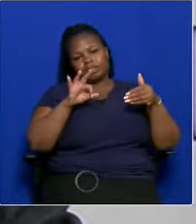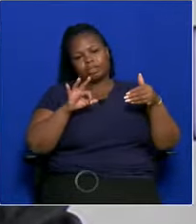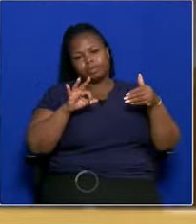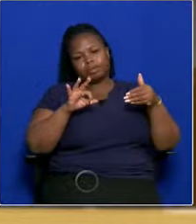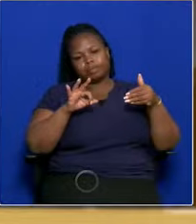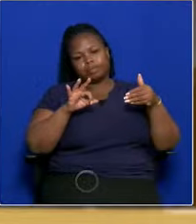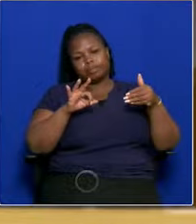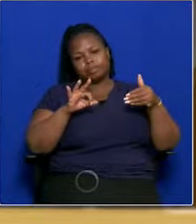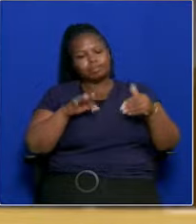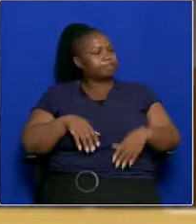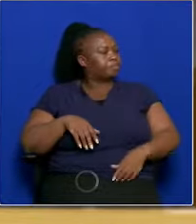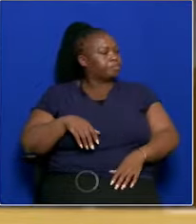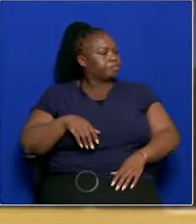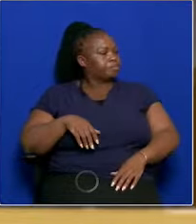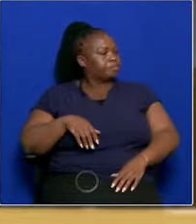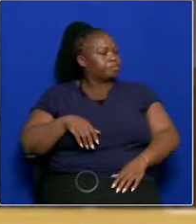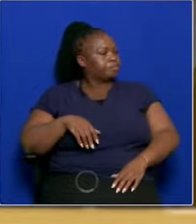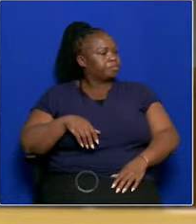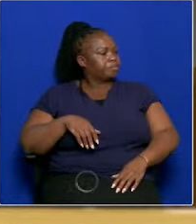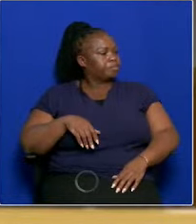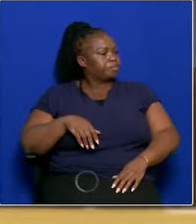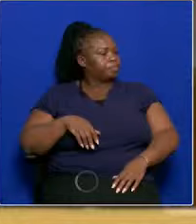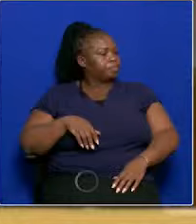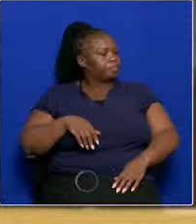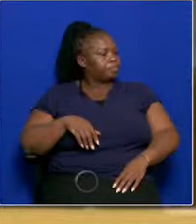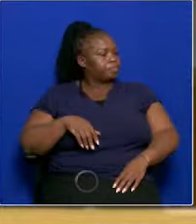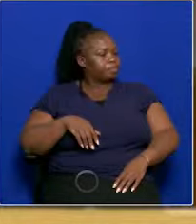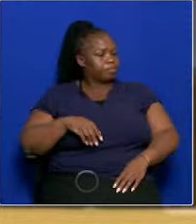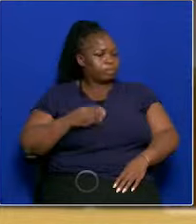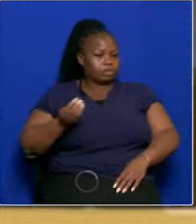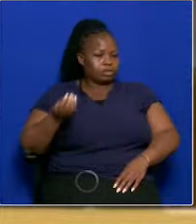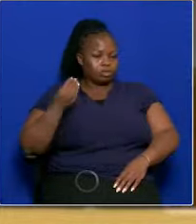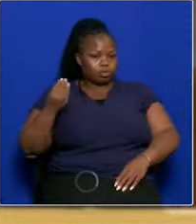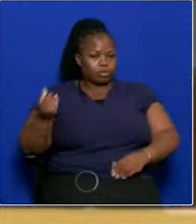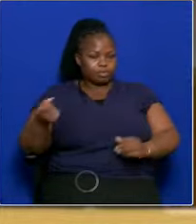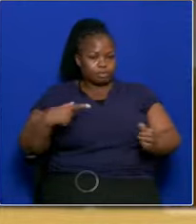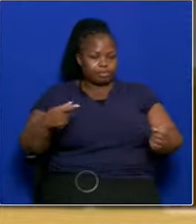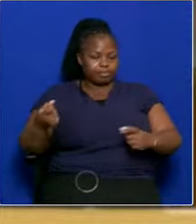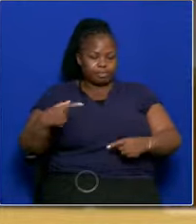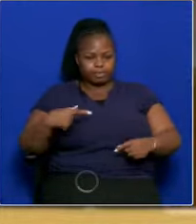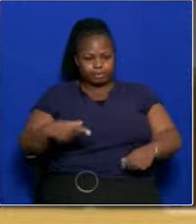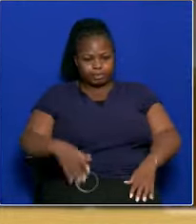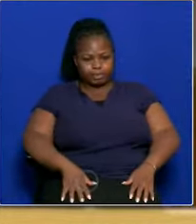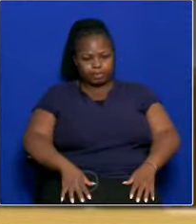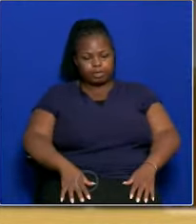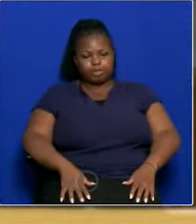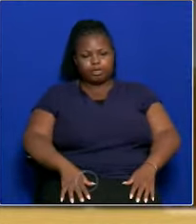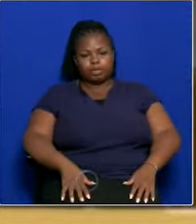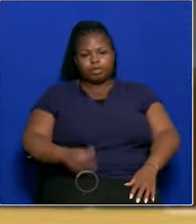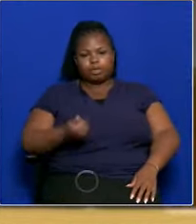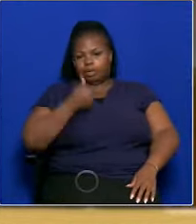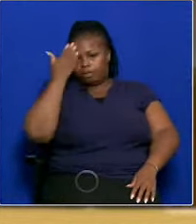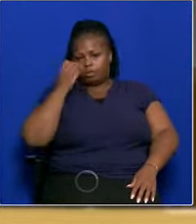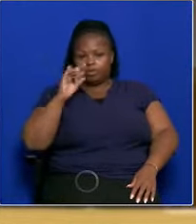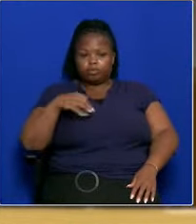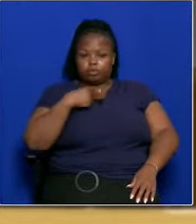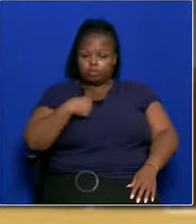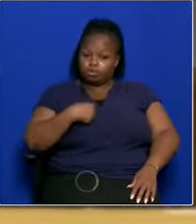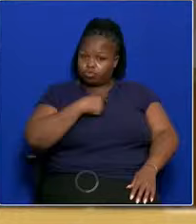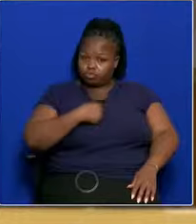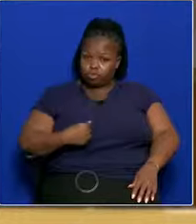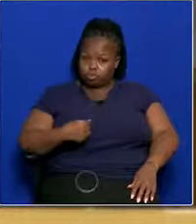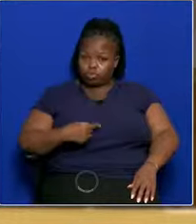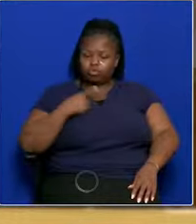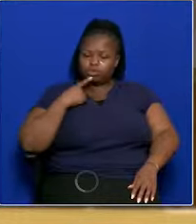As I understand these WhatsApp exchanges, and correct me if I'm wrong to say you had a call.